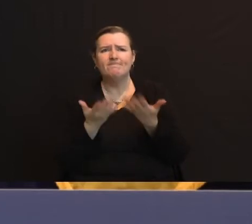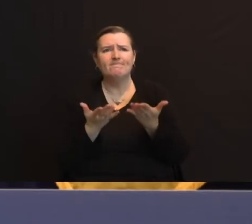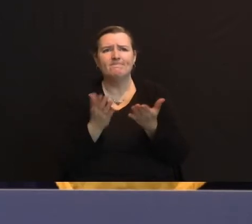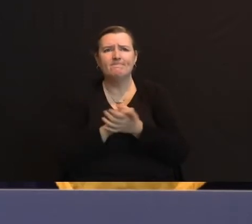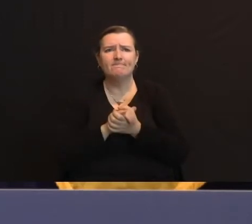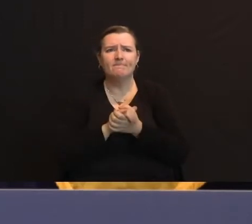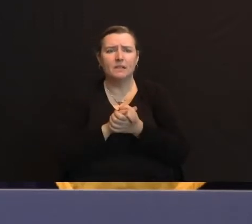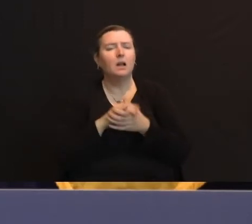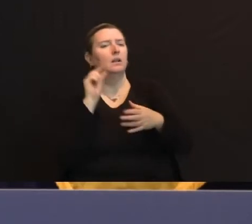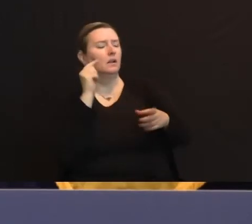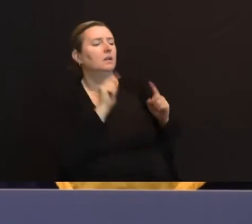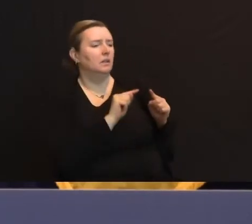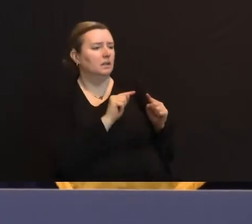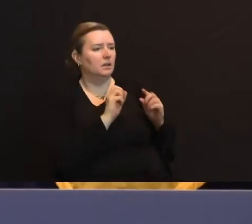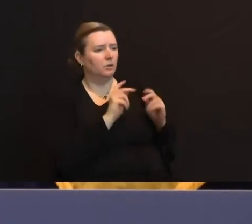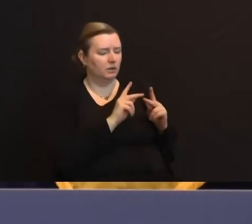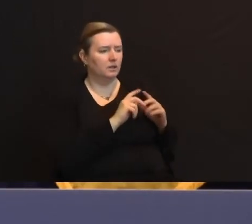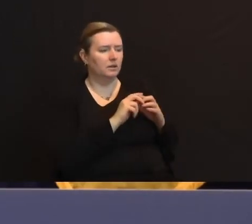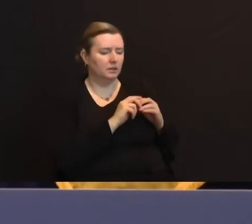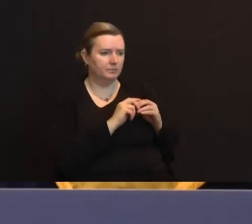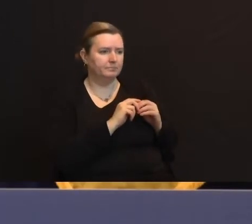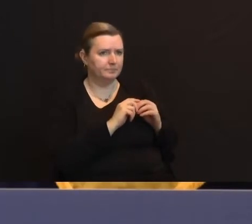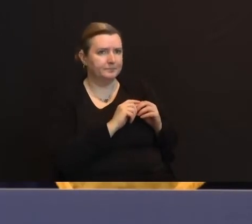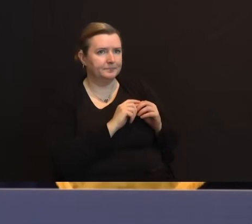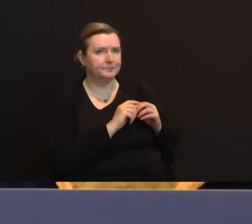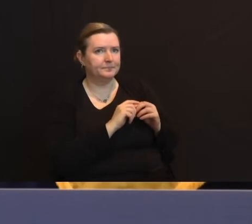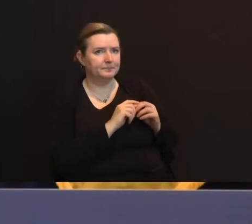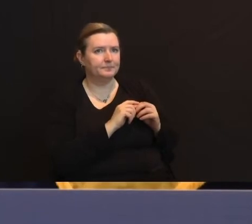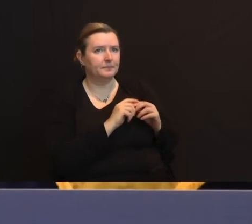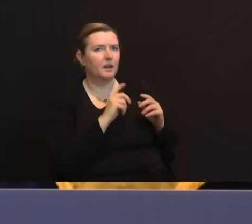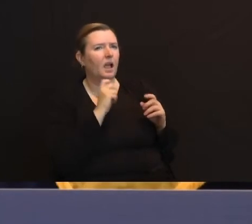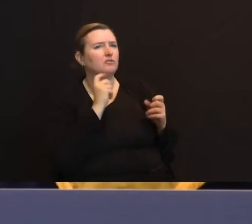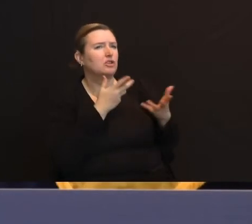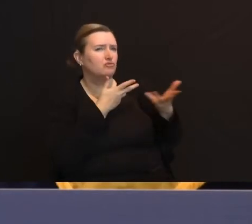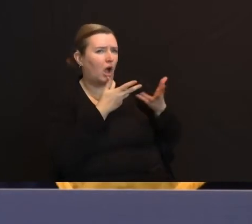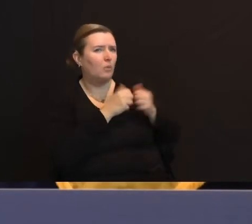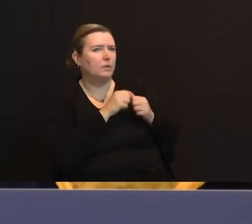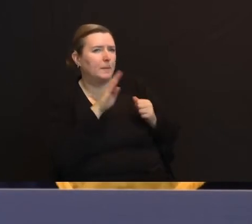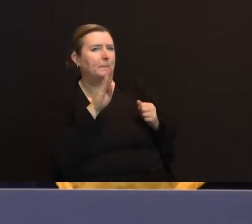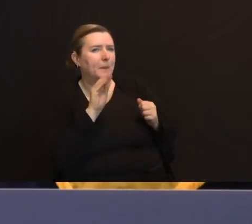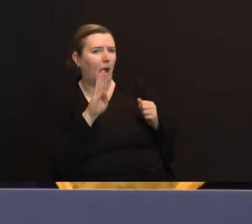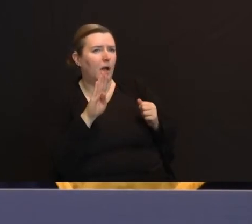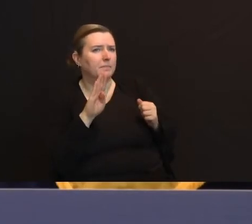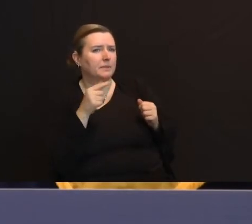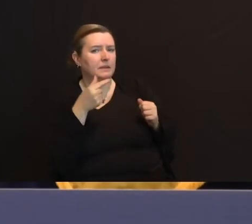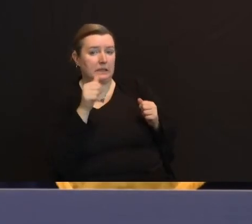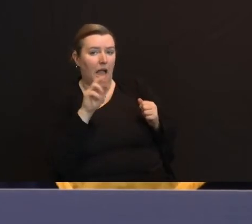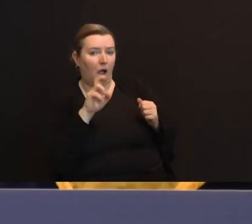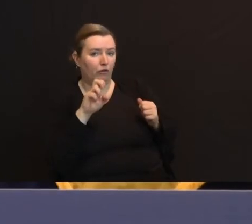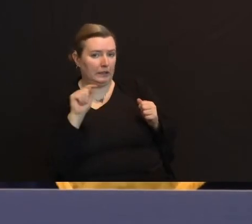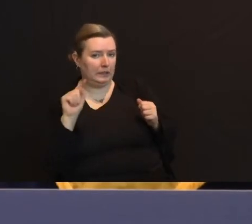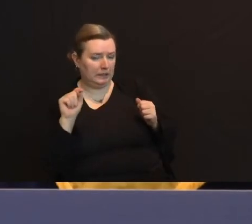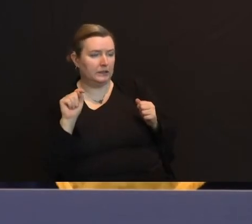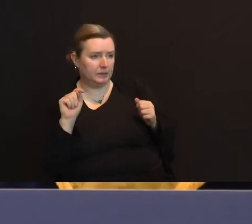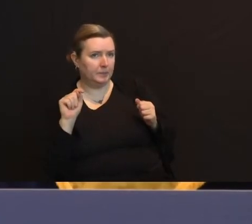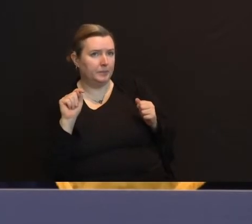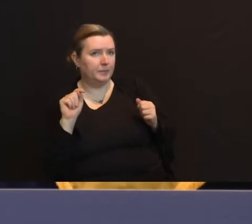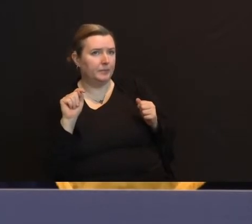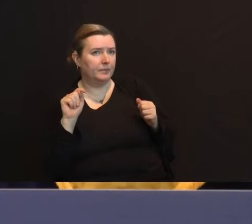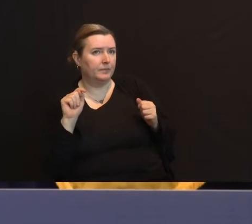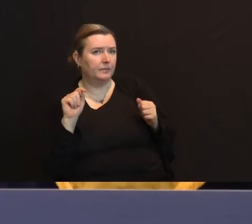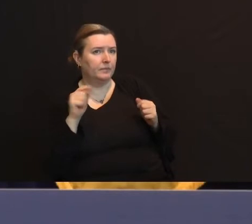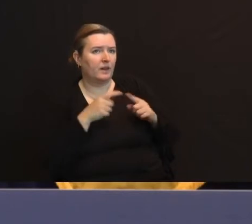From the top, actually, I just was back and forth with Bob Garrett, because Ocean Medical Center is a Hackensack Meridian member, and I